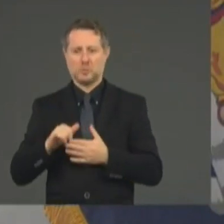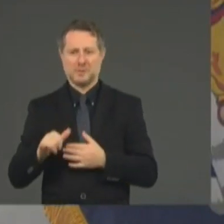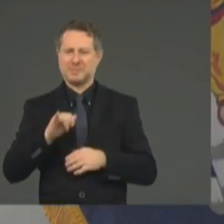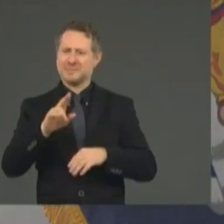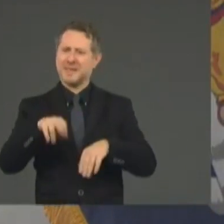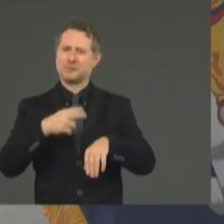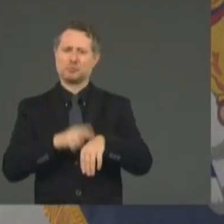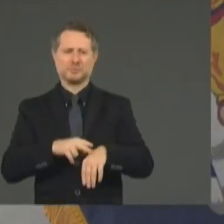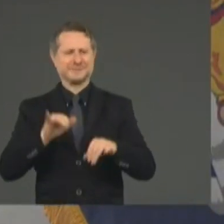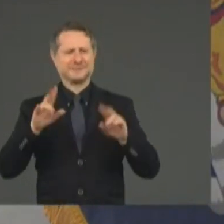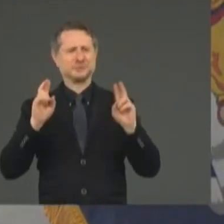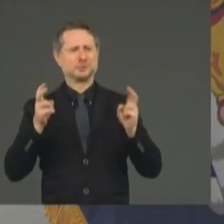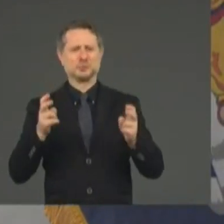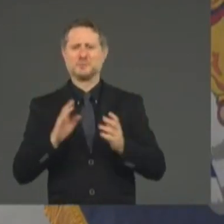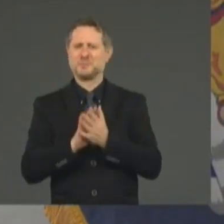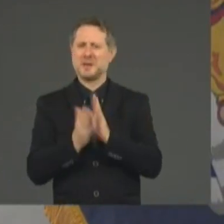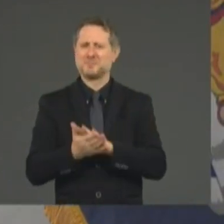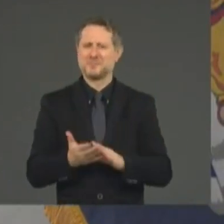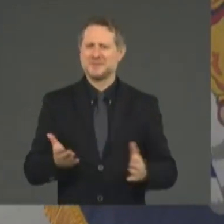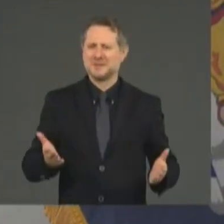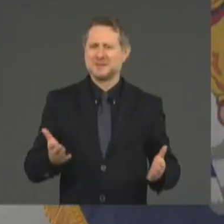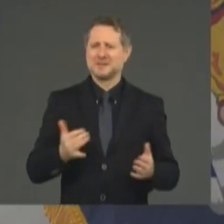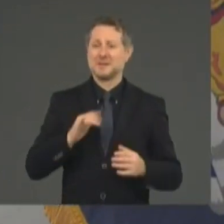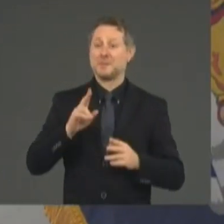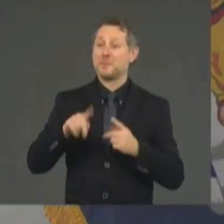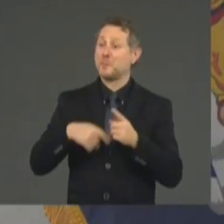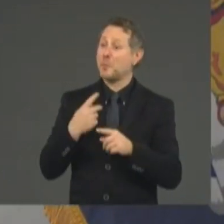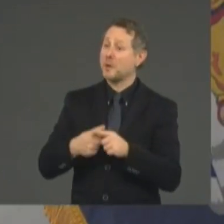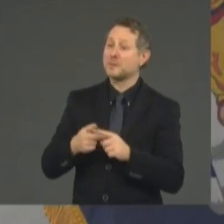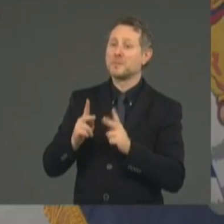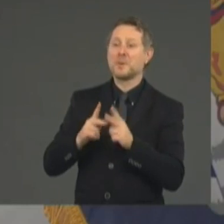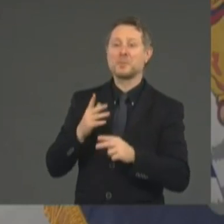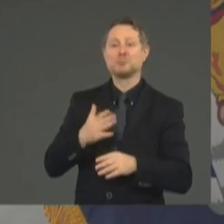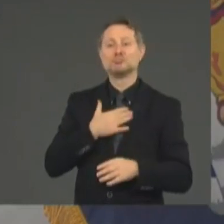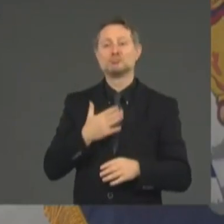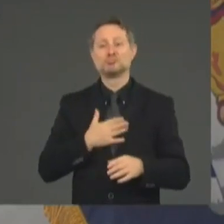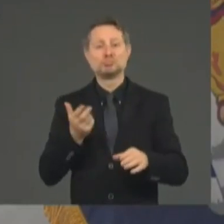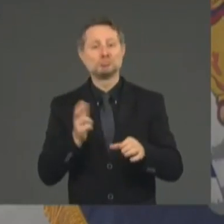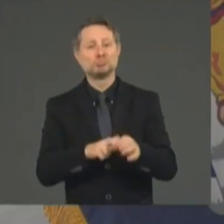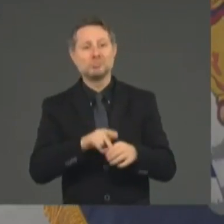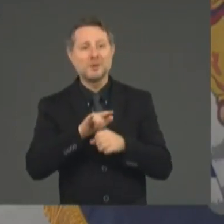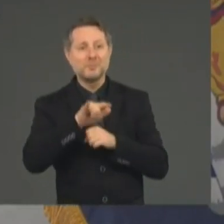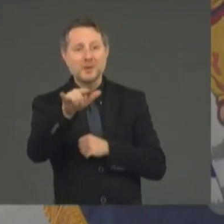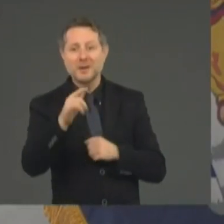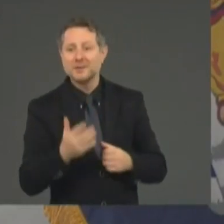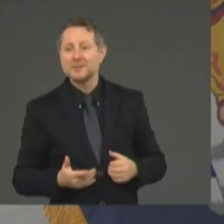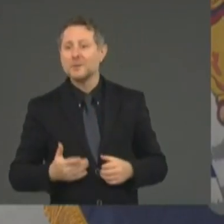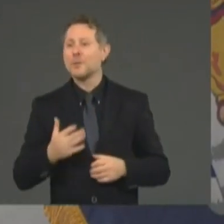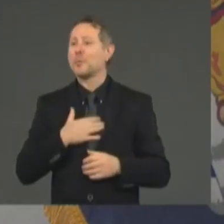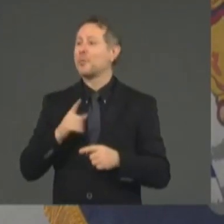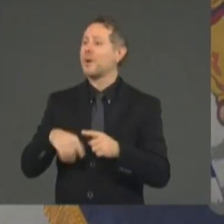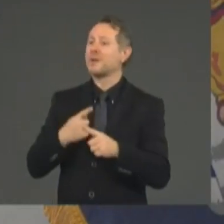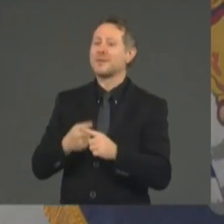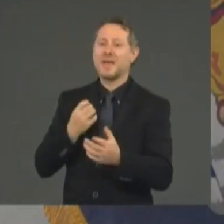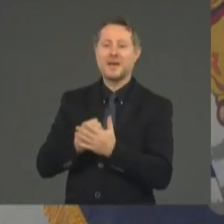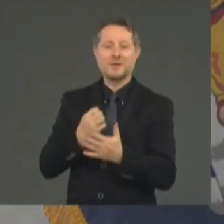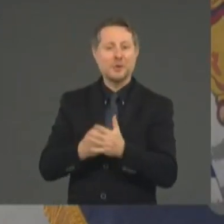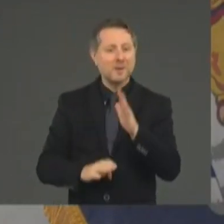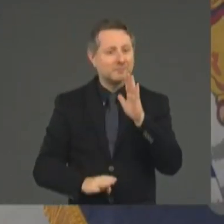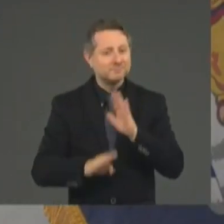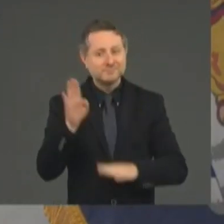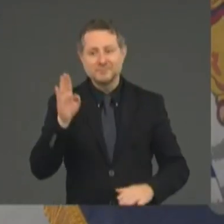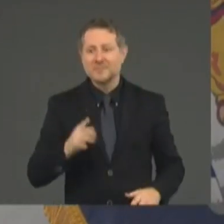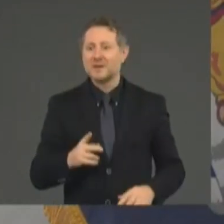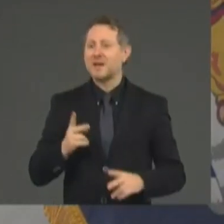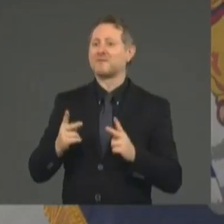an international question. When will people get back on planes, right? When does the economy bounce back that people have money